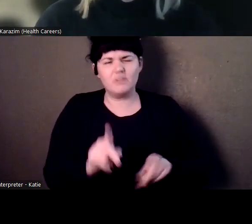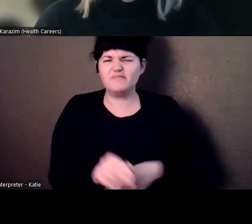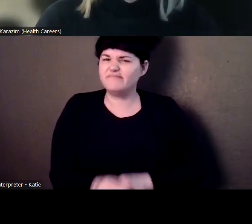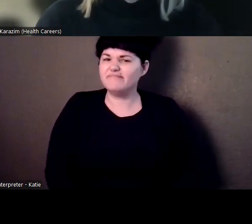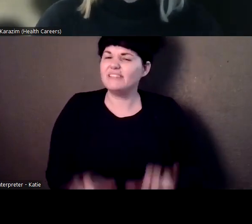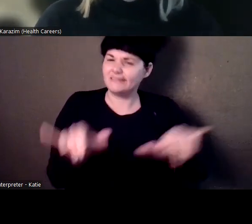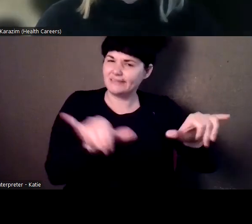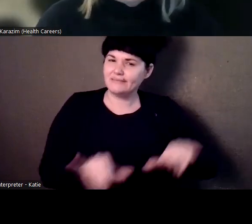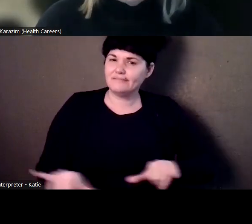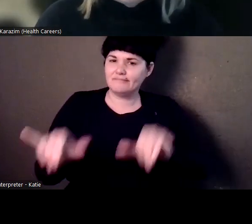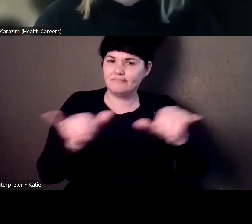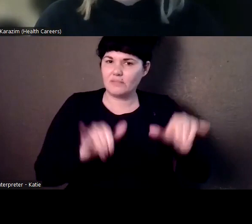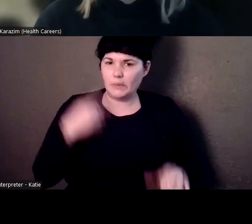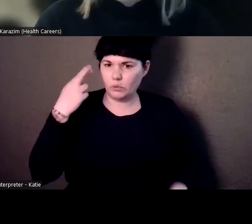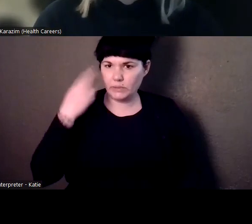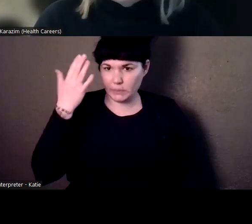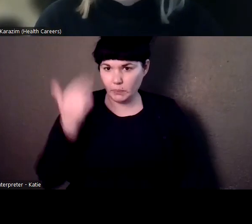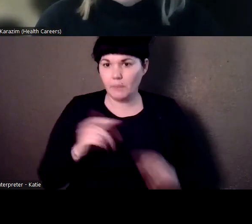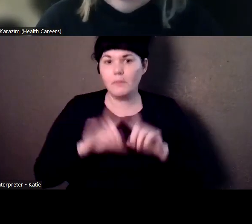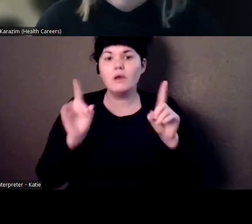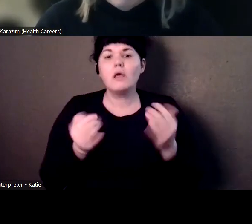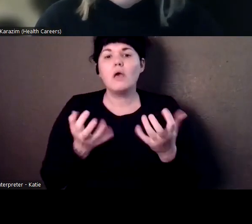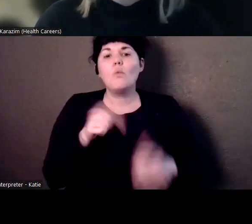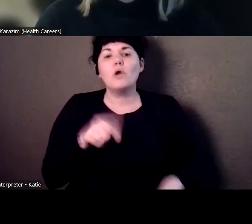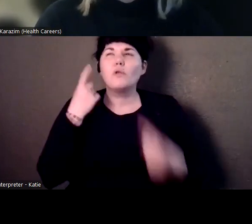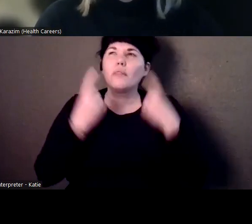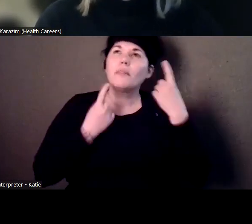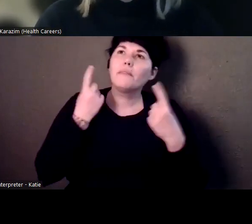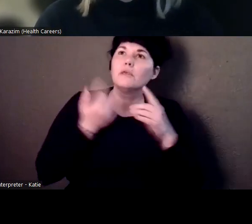healthcare. But I want you to think about yourself